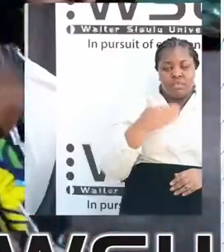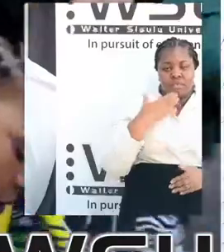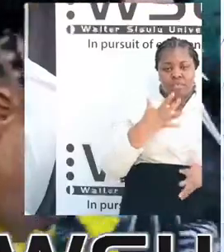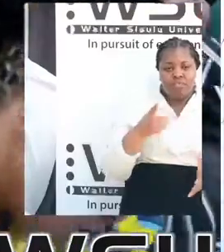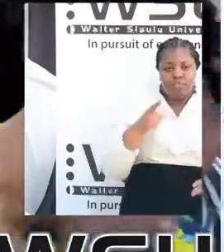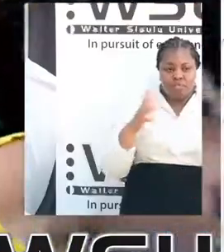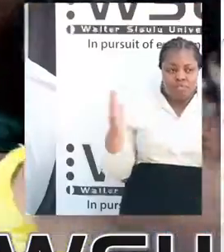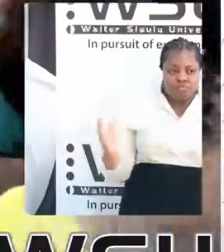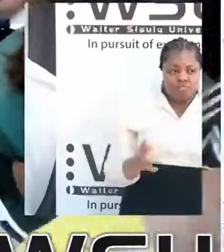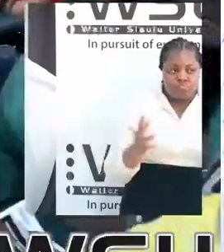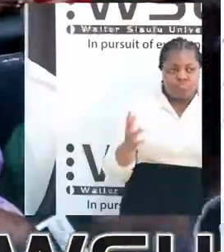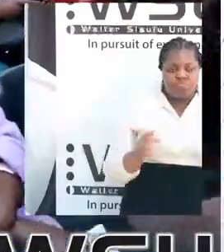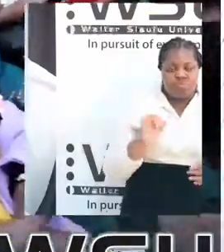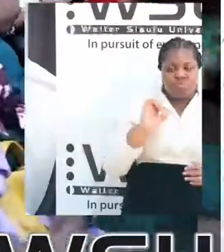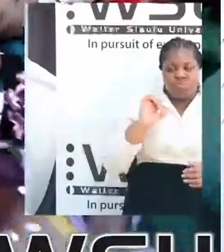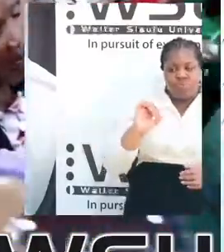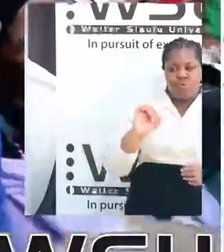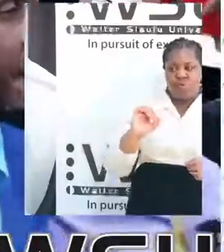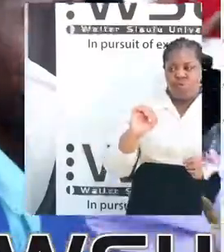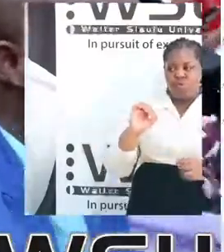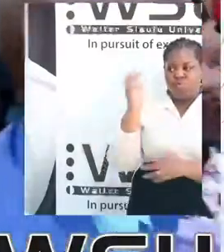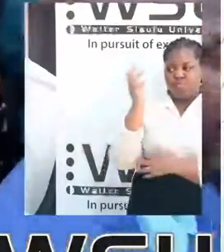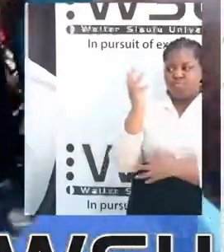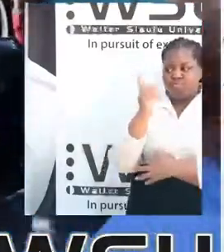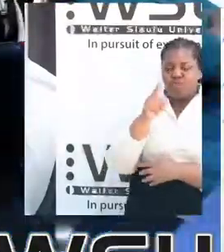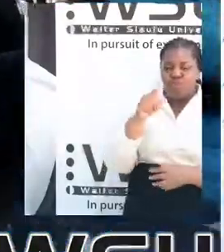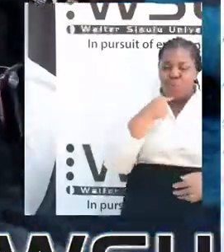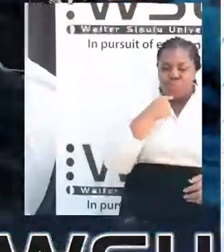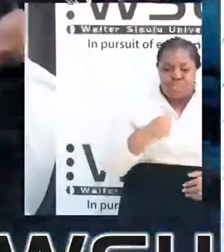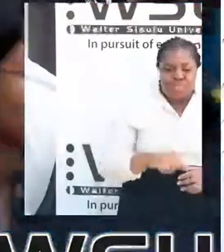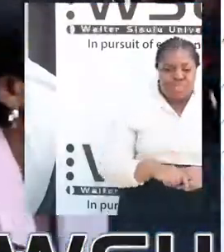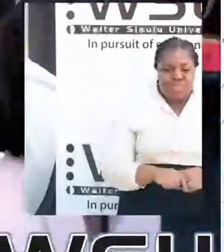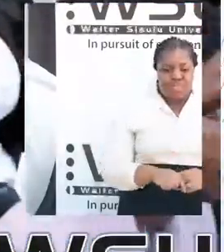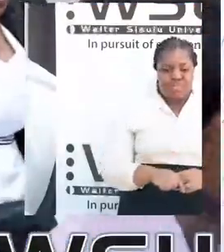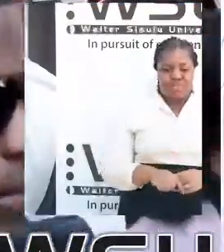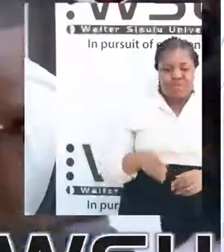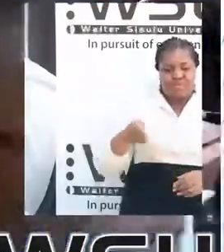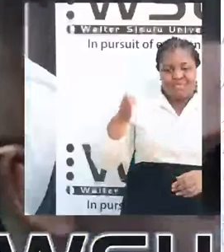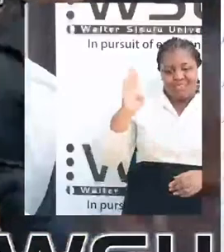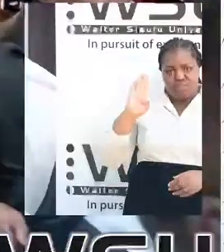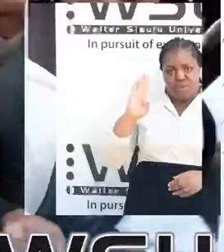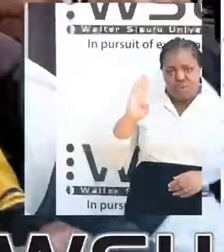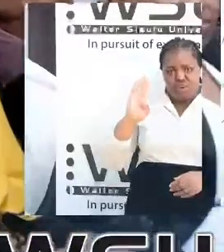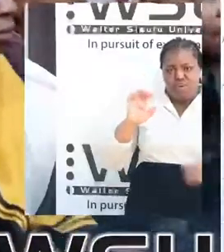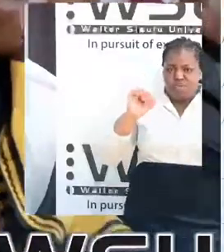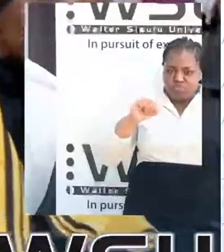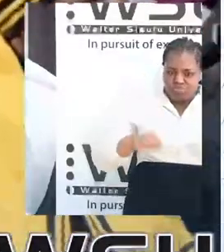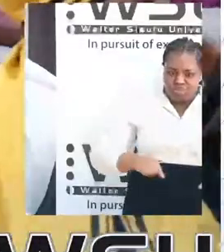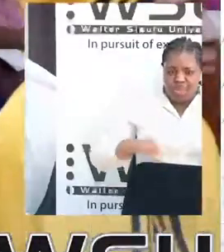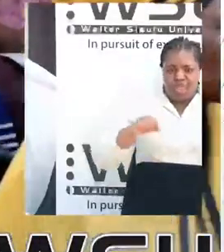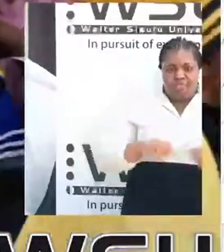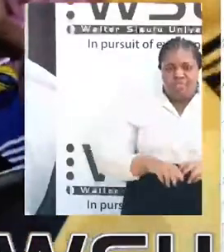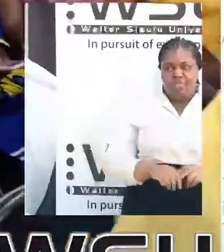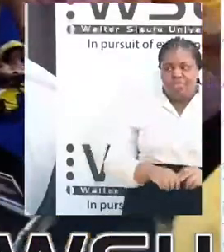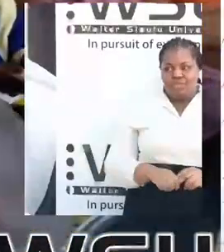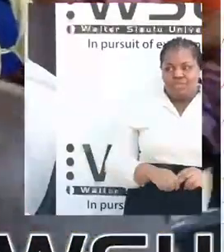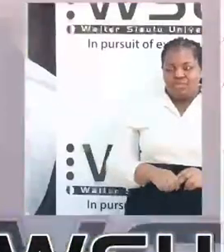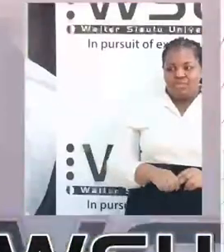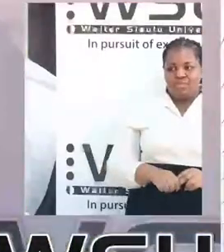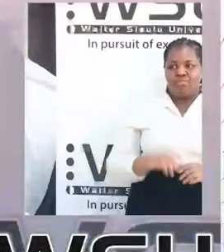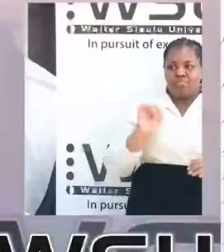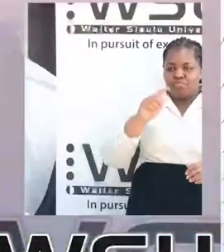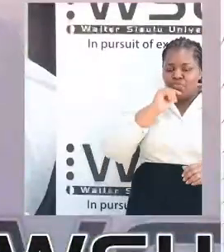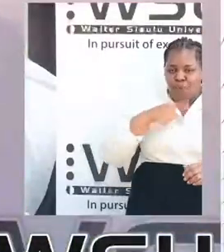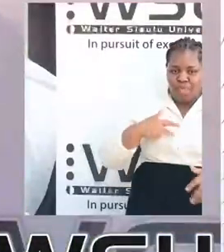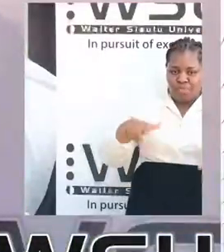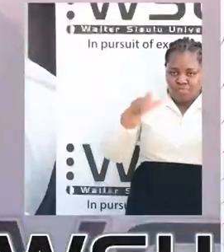your encouraging word of God. You said, "Uthixo uvumile," and we have